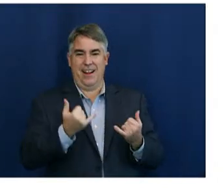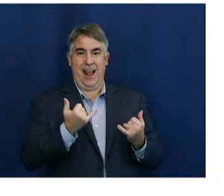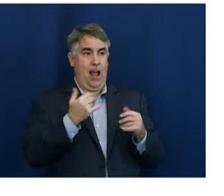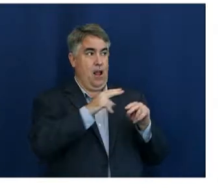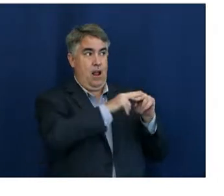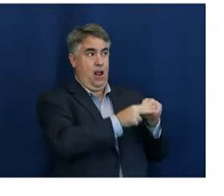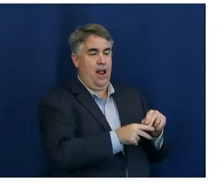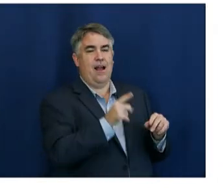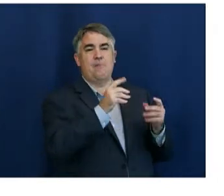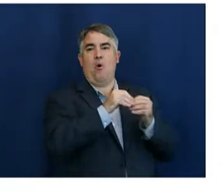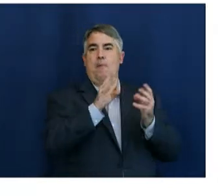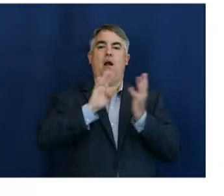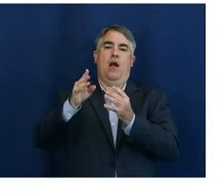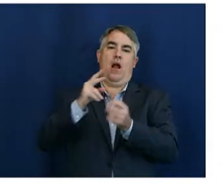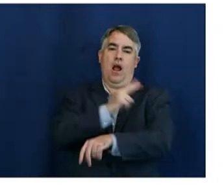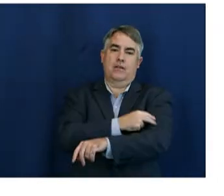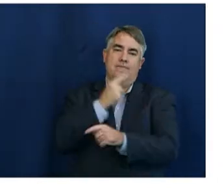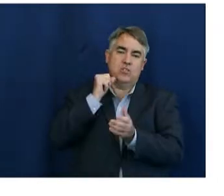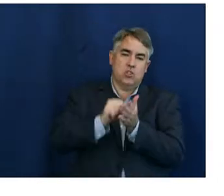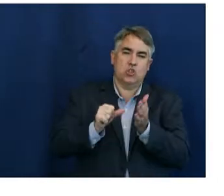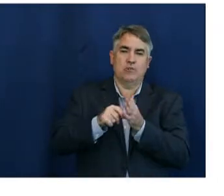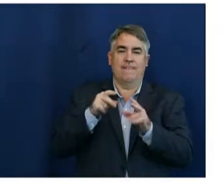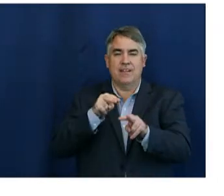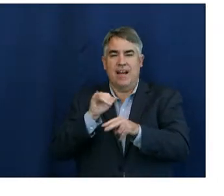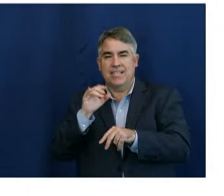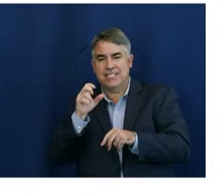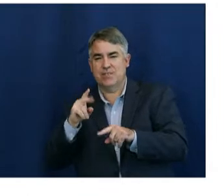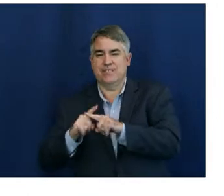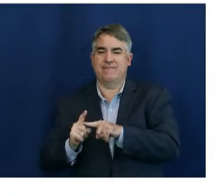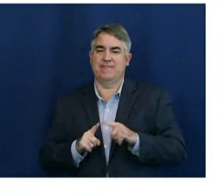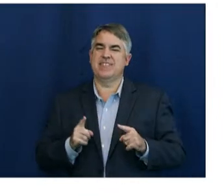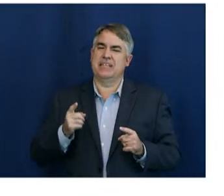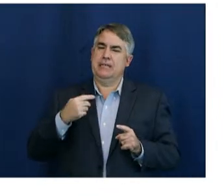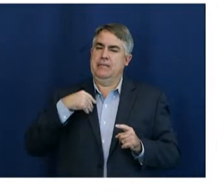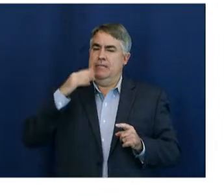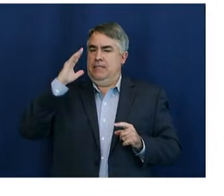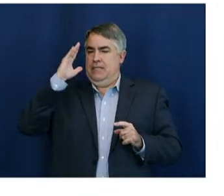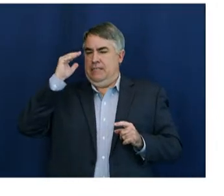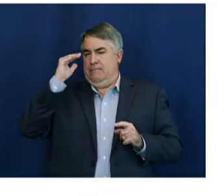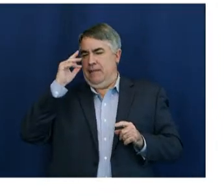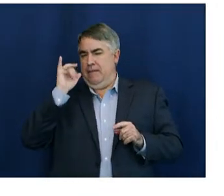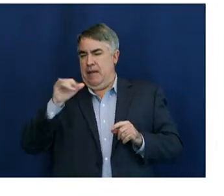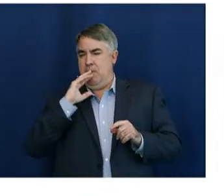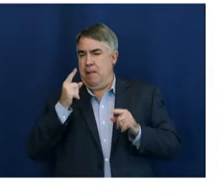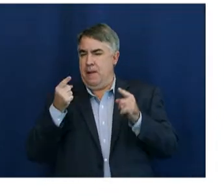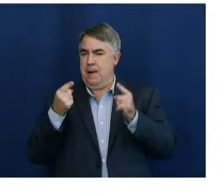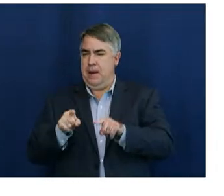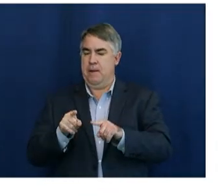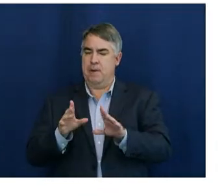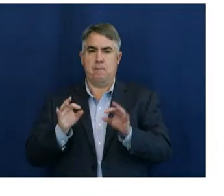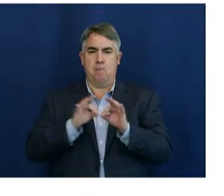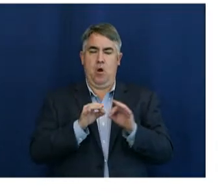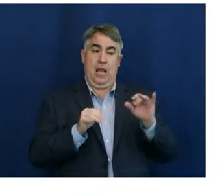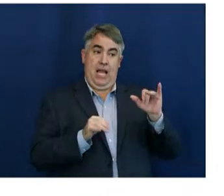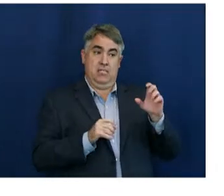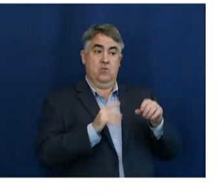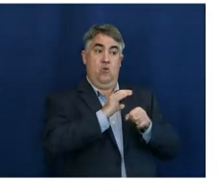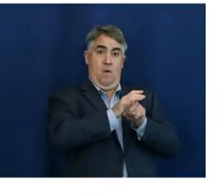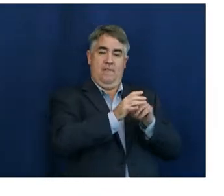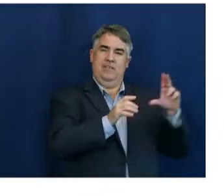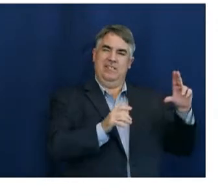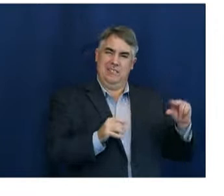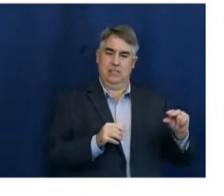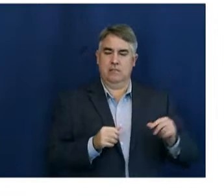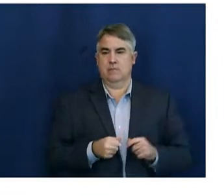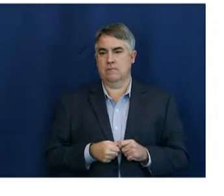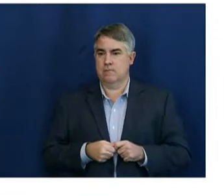of strain on our healthcare system as we move forward, as they catch those up and continue to deal with COVID. And then our next